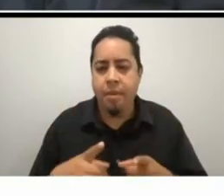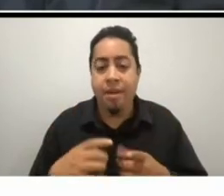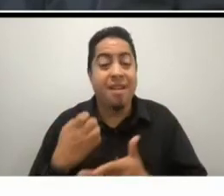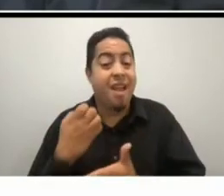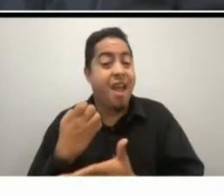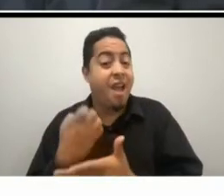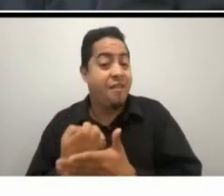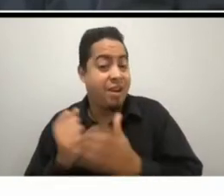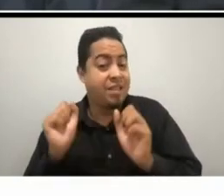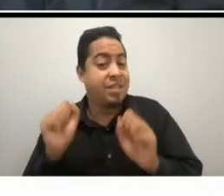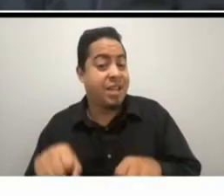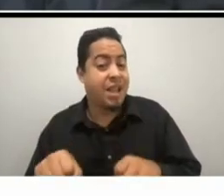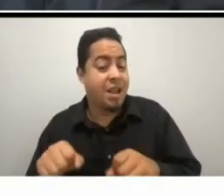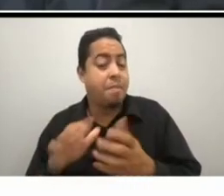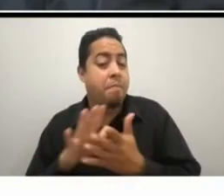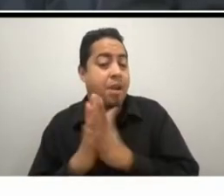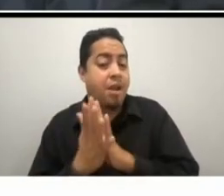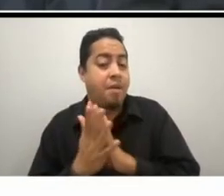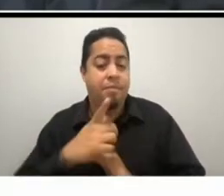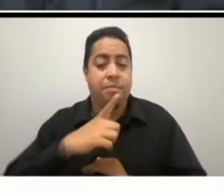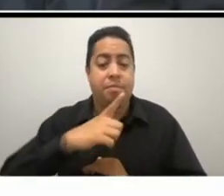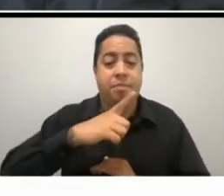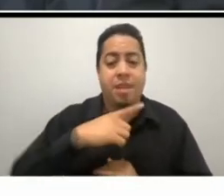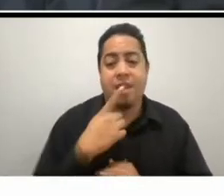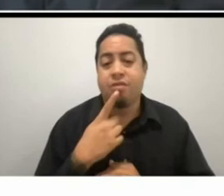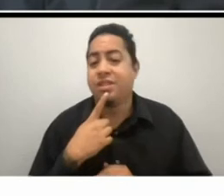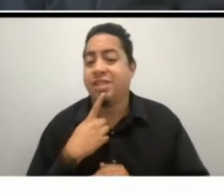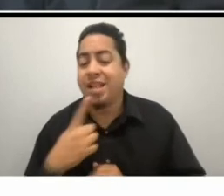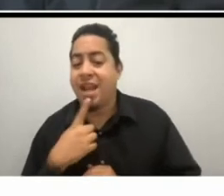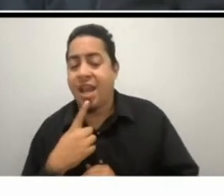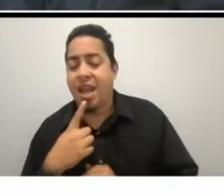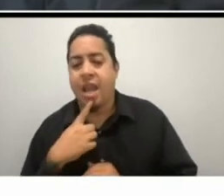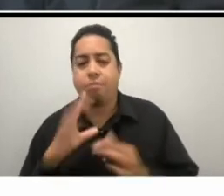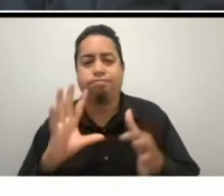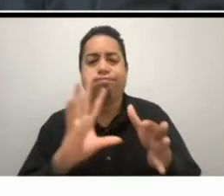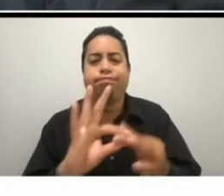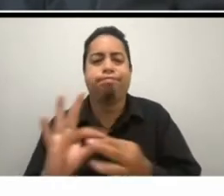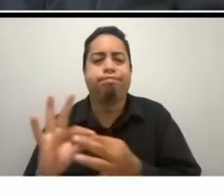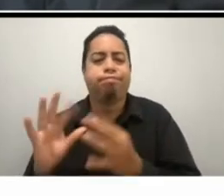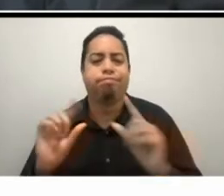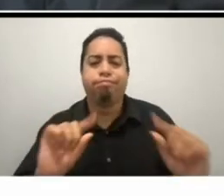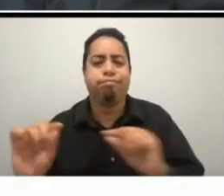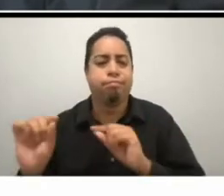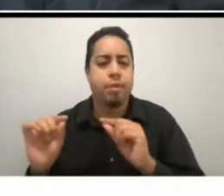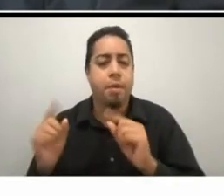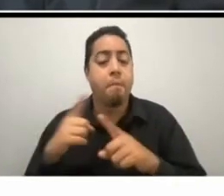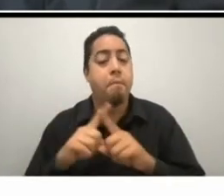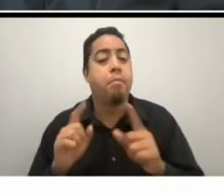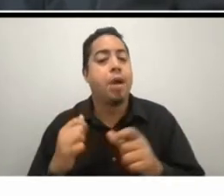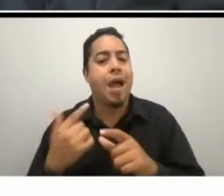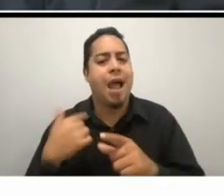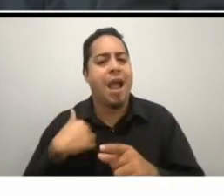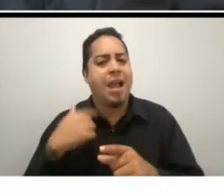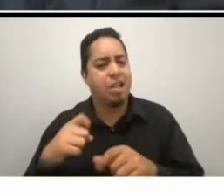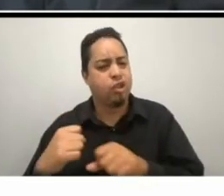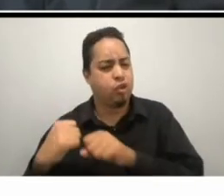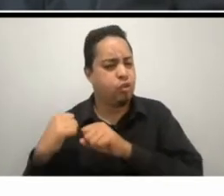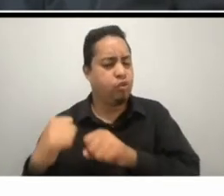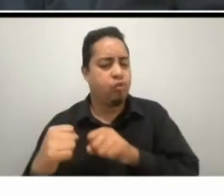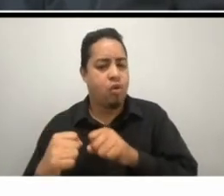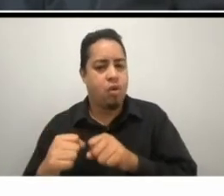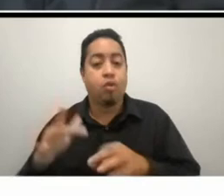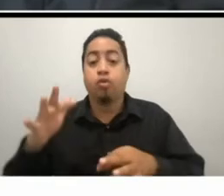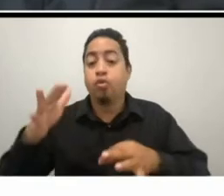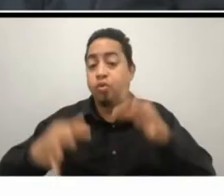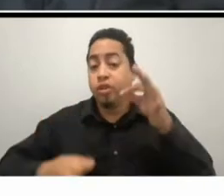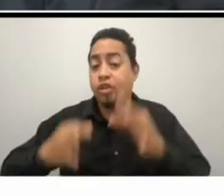it's still evidence, but it's still hearsay. But strong judicial quality evidence, anything that would say